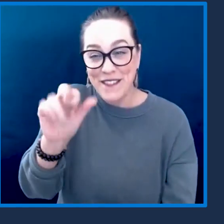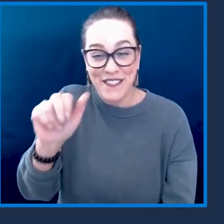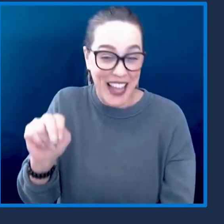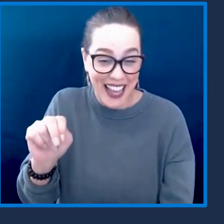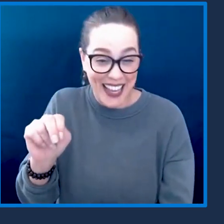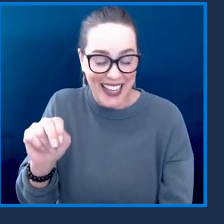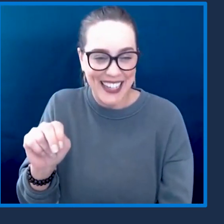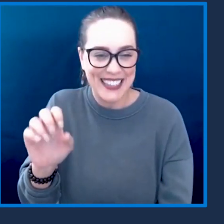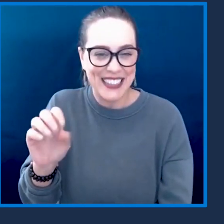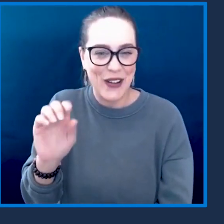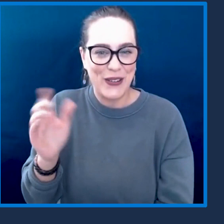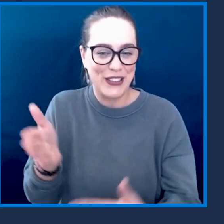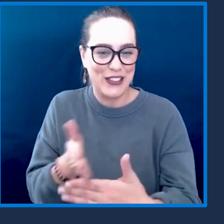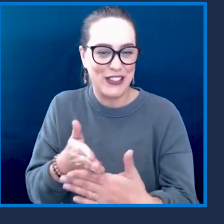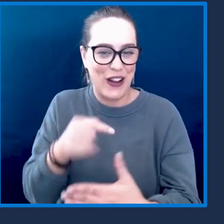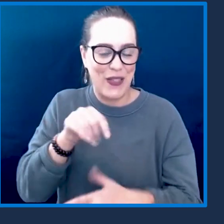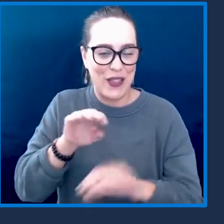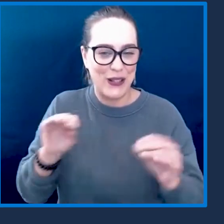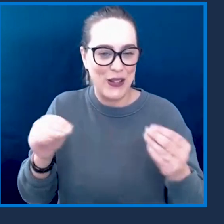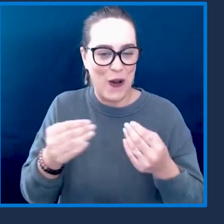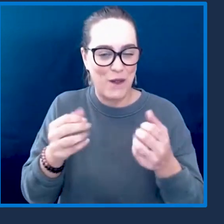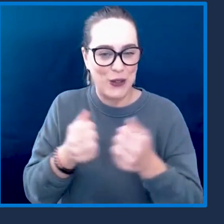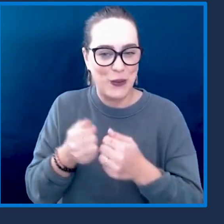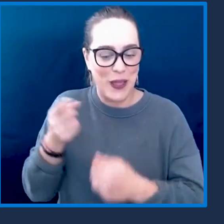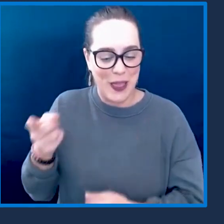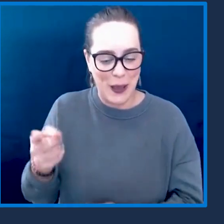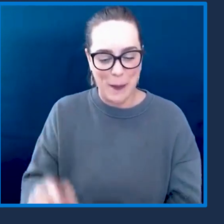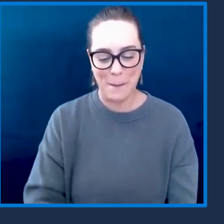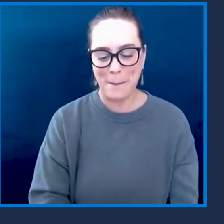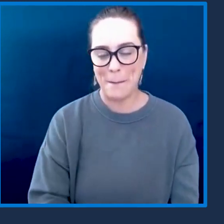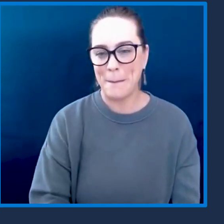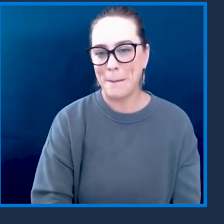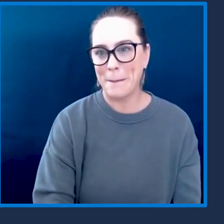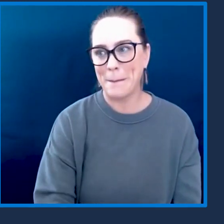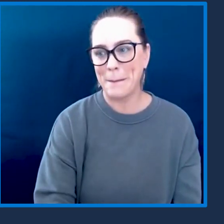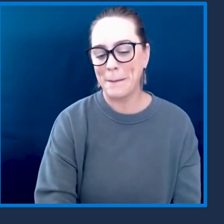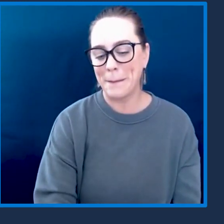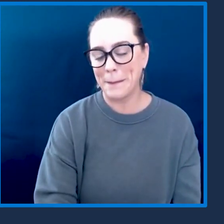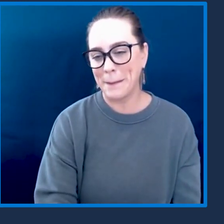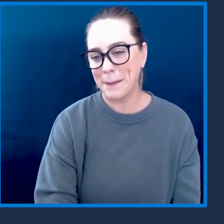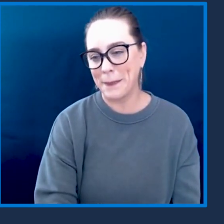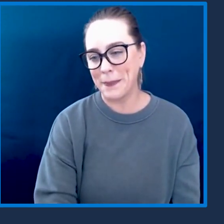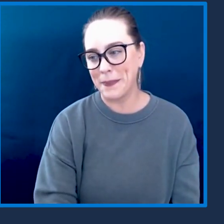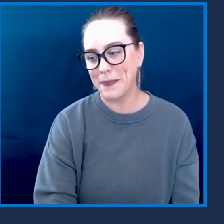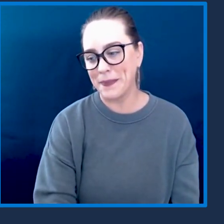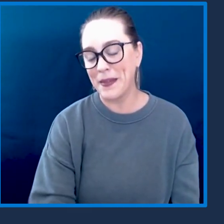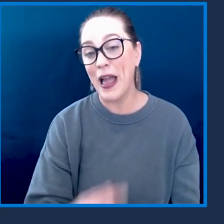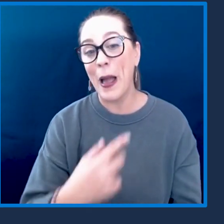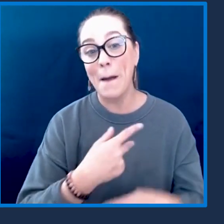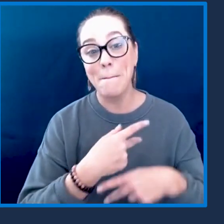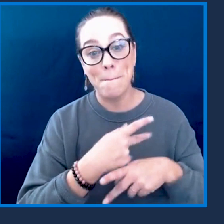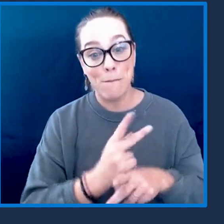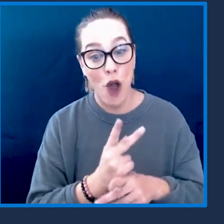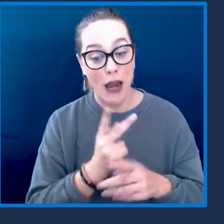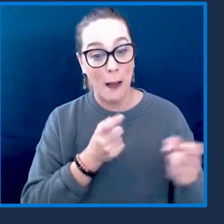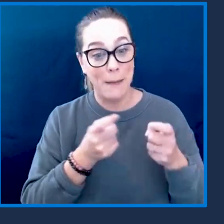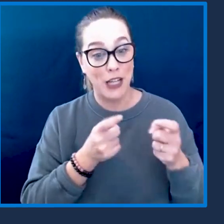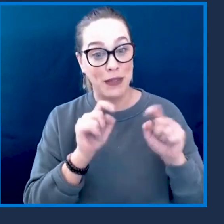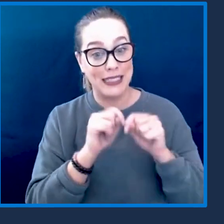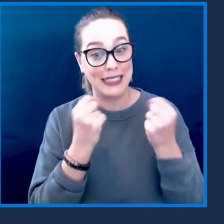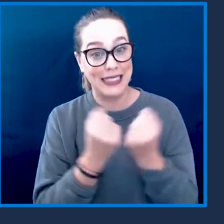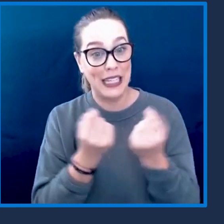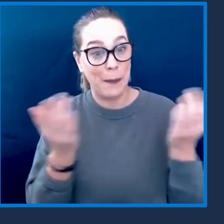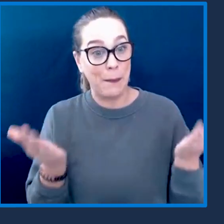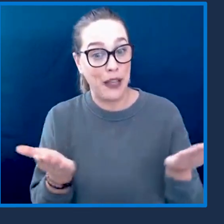to him and to his love. I'm part of the product management team within Accenture Products and Platforms, and I